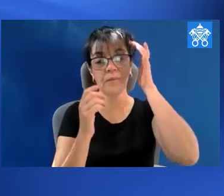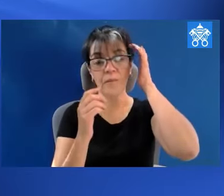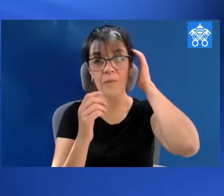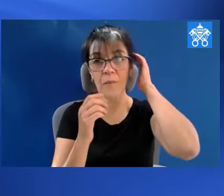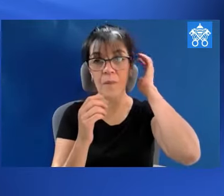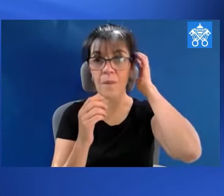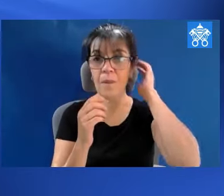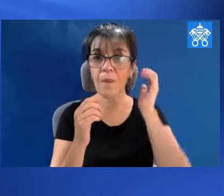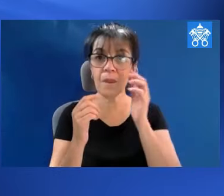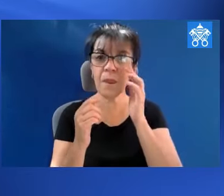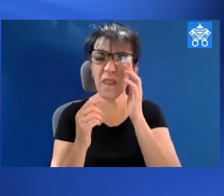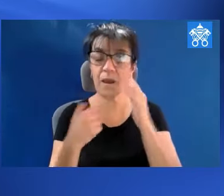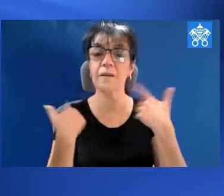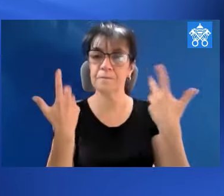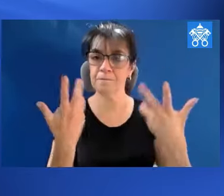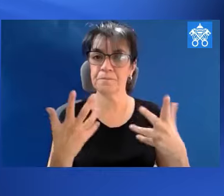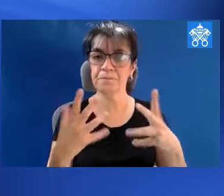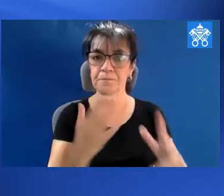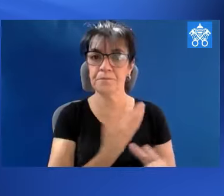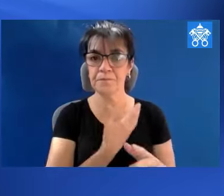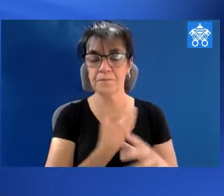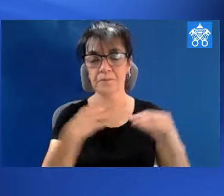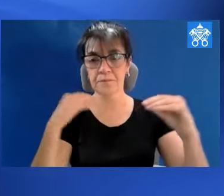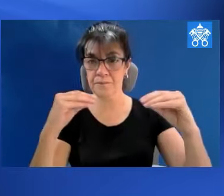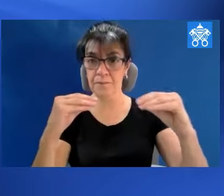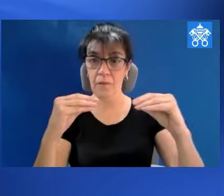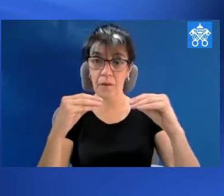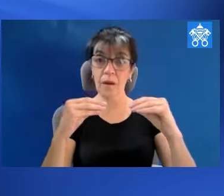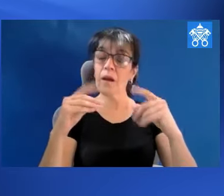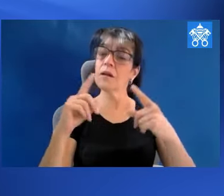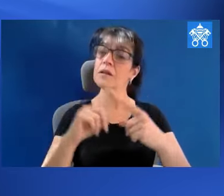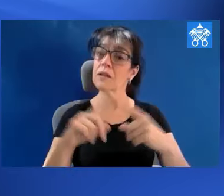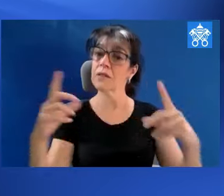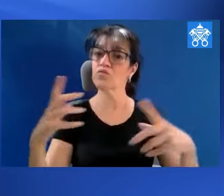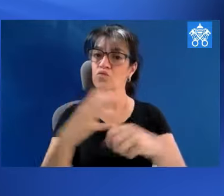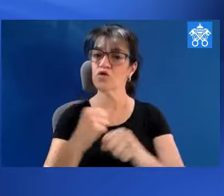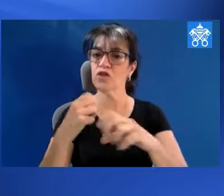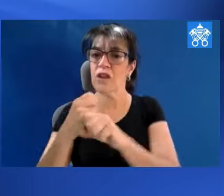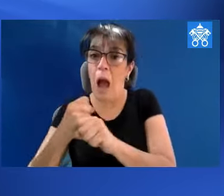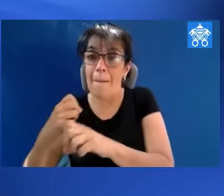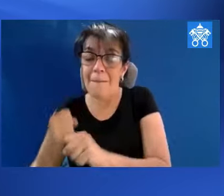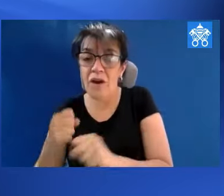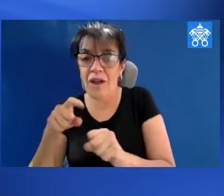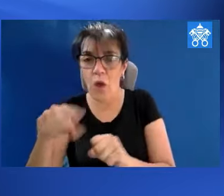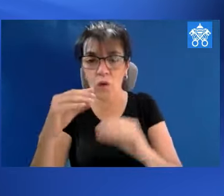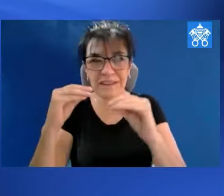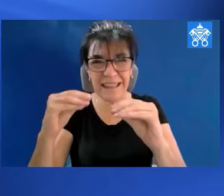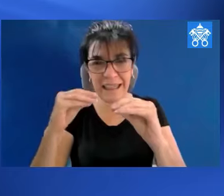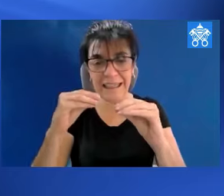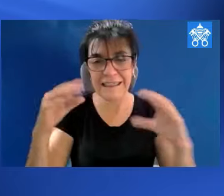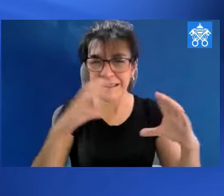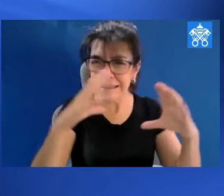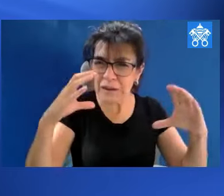The Holy Father then gives his catechesis, and afterwards we'll hear a summary of the catechesis in those